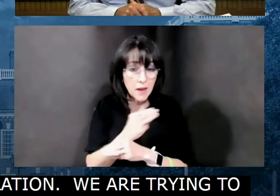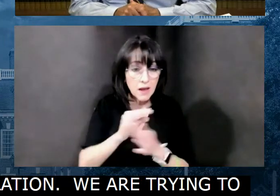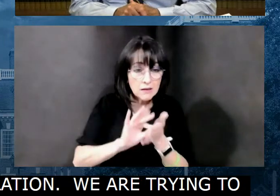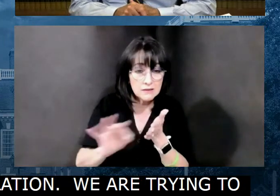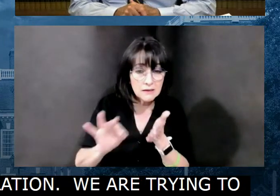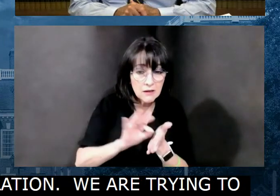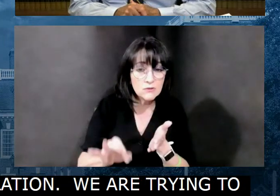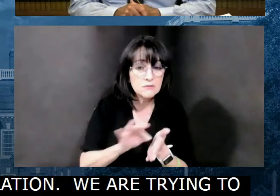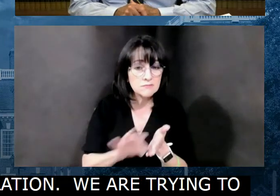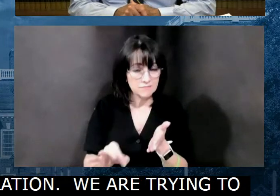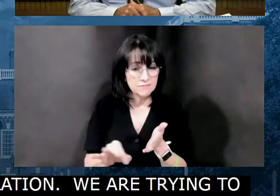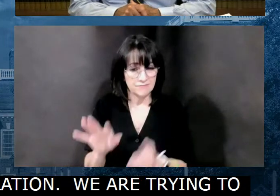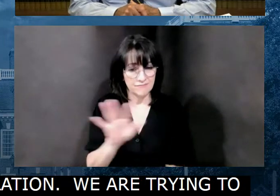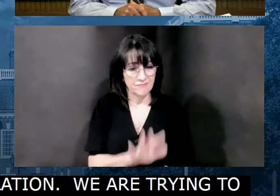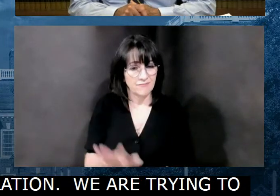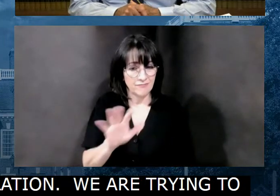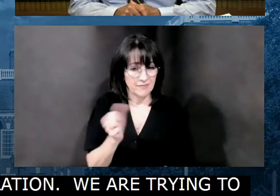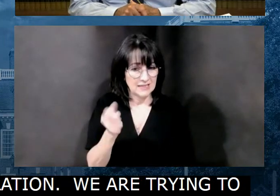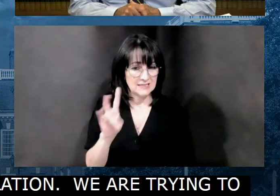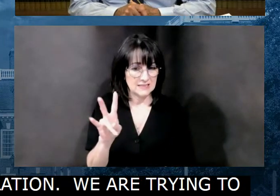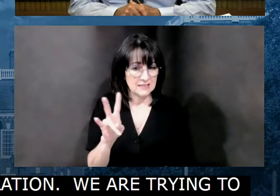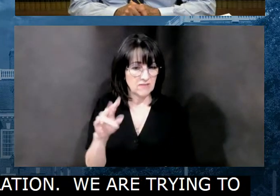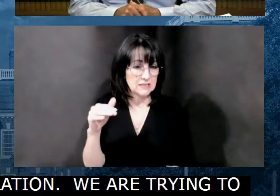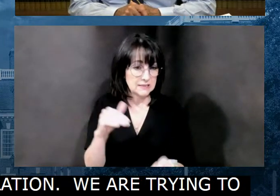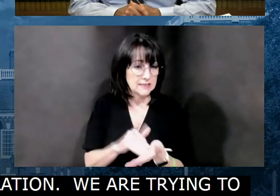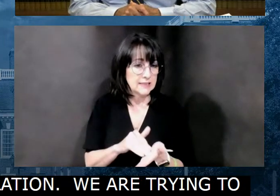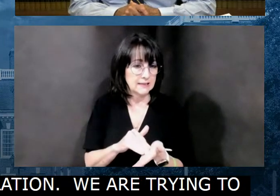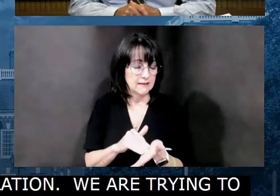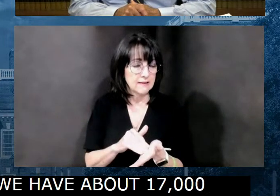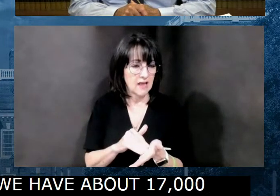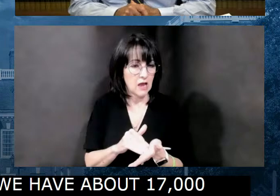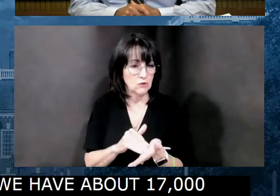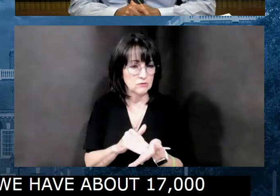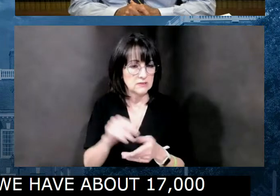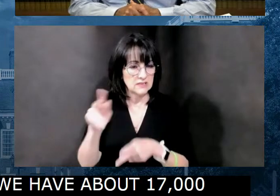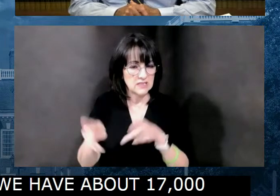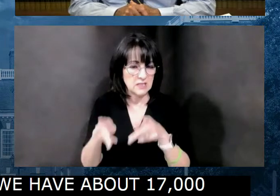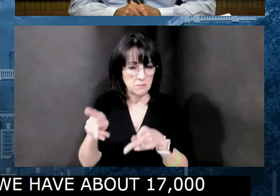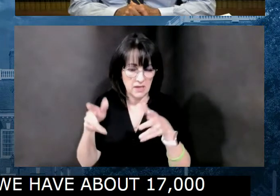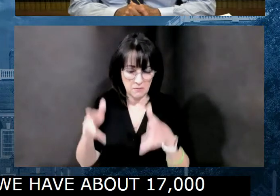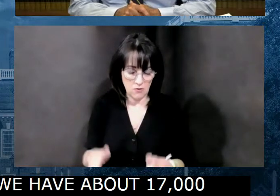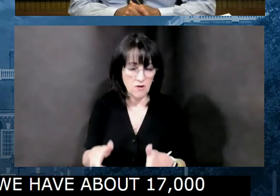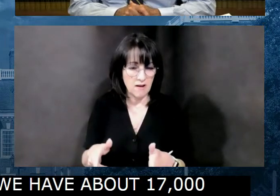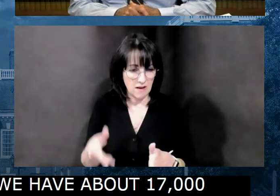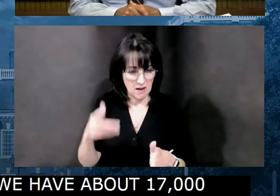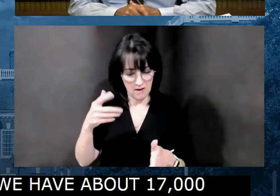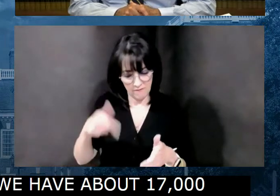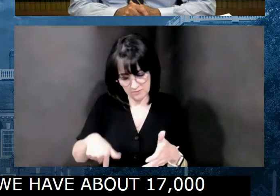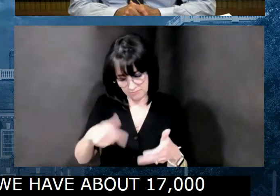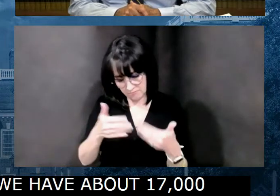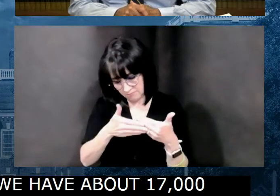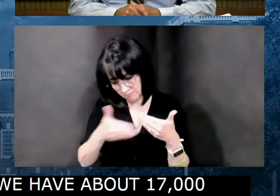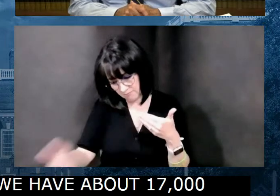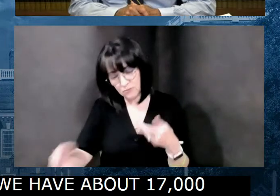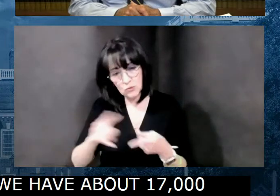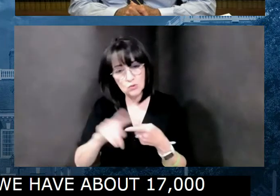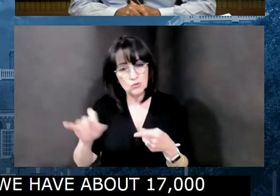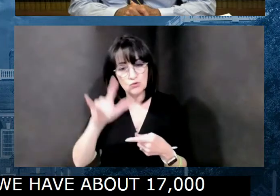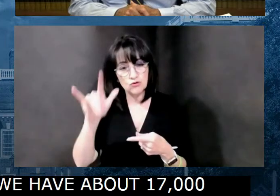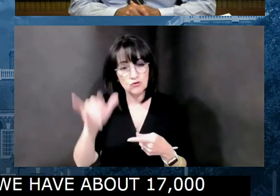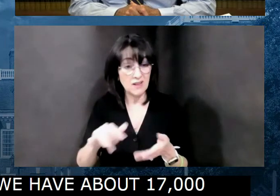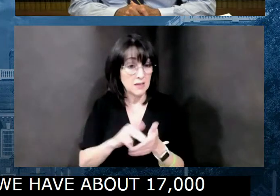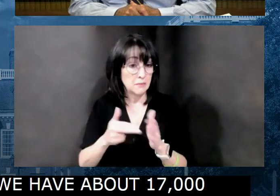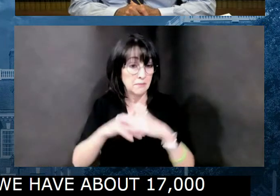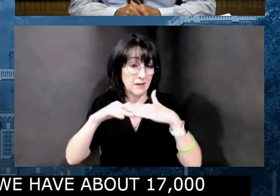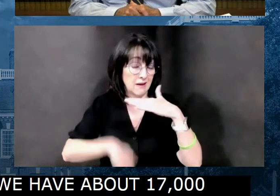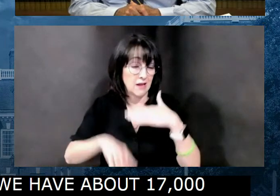17,000 more people to vaccinate by July 4th. So that's less than 1,000 a day. It's about less